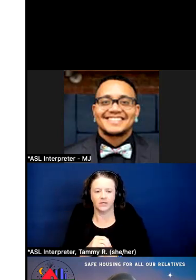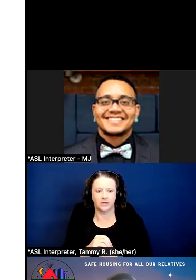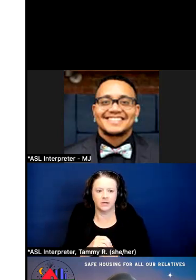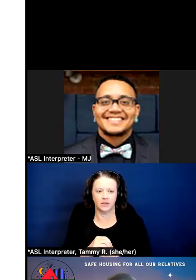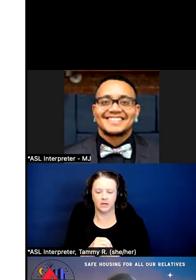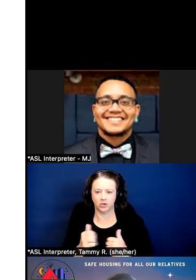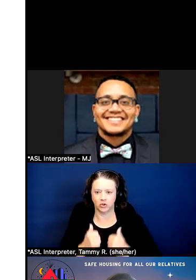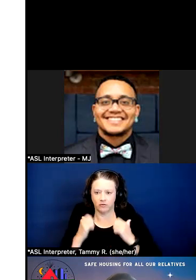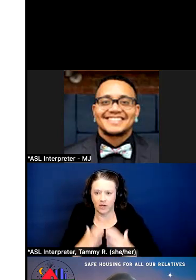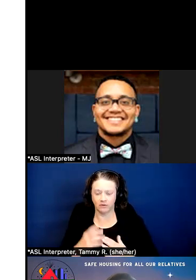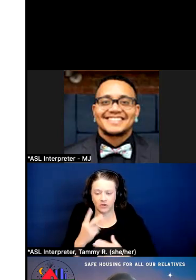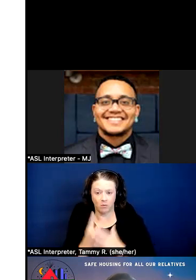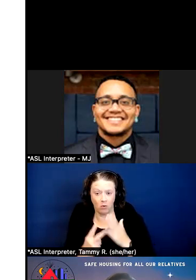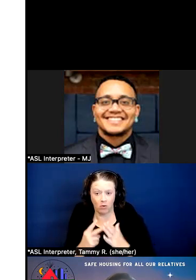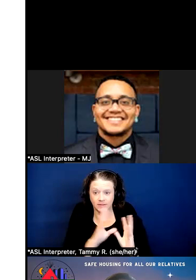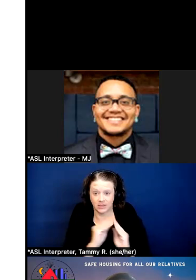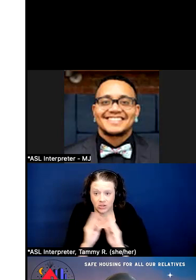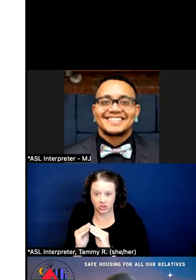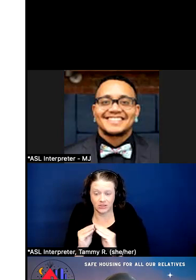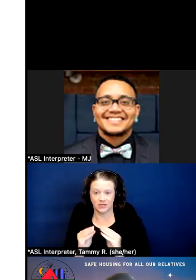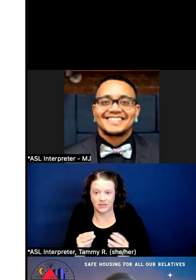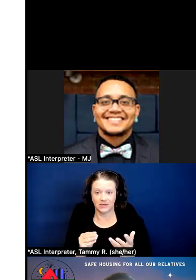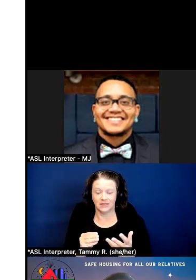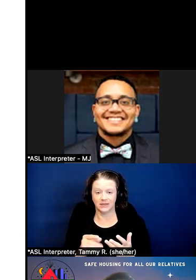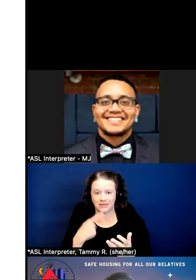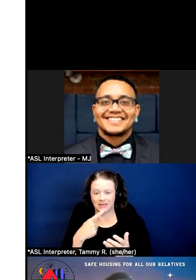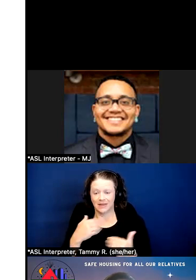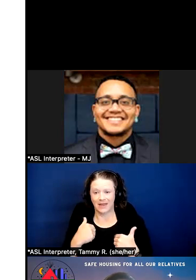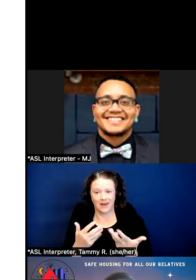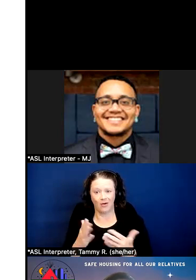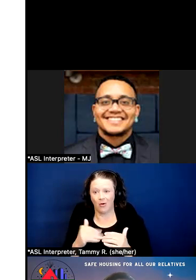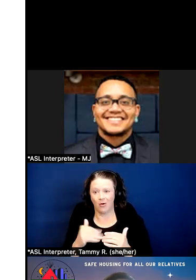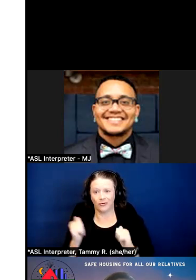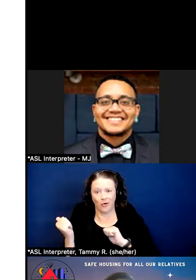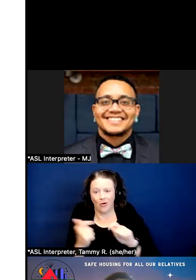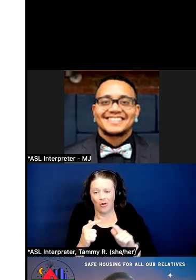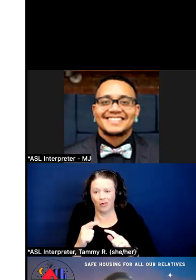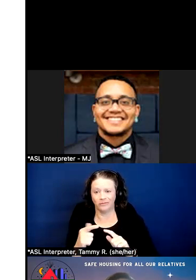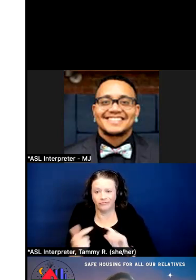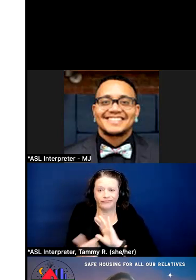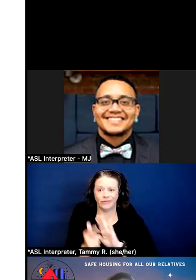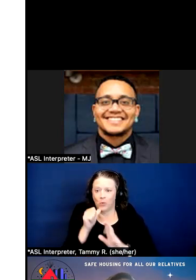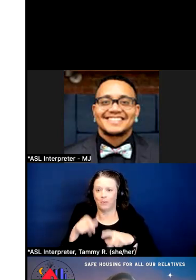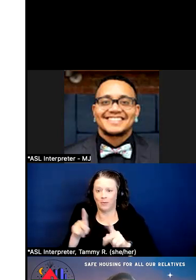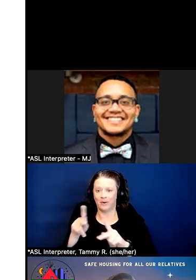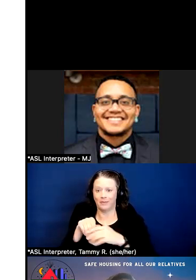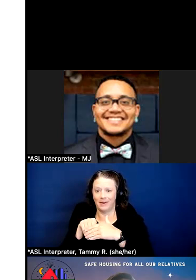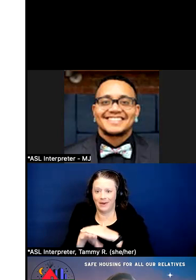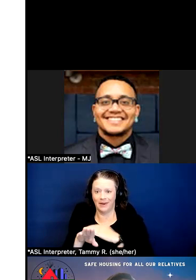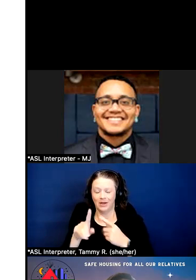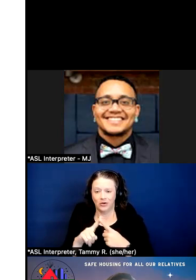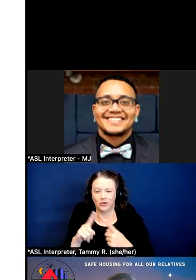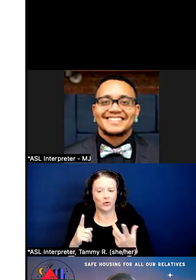Survivors at both sessions reported near prohibitions to accessing safe shelter and housing. This led to